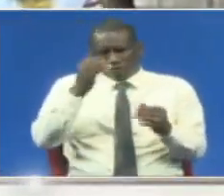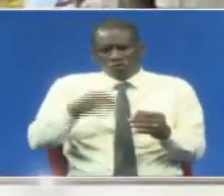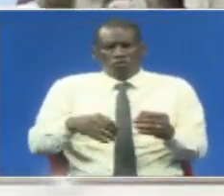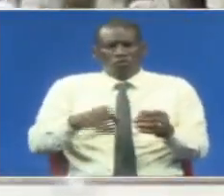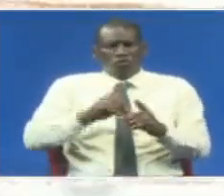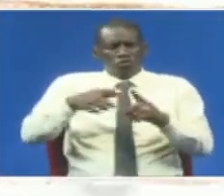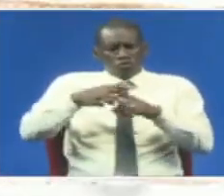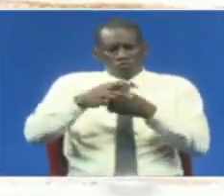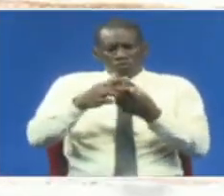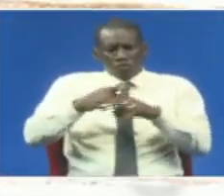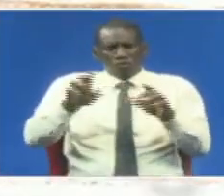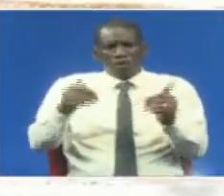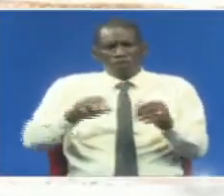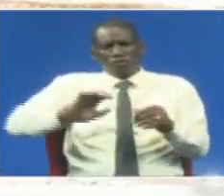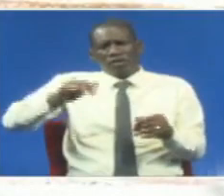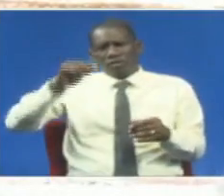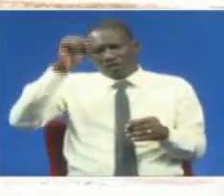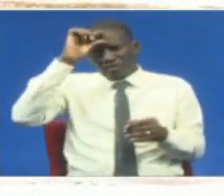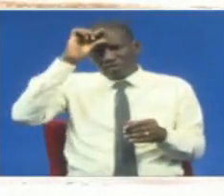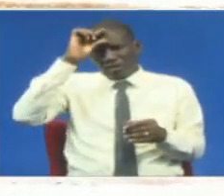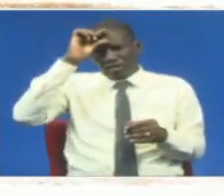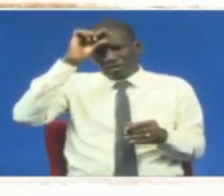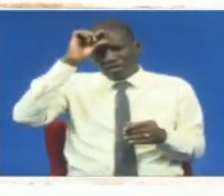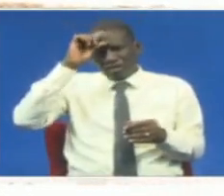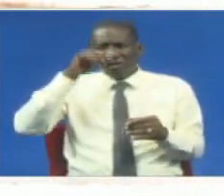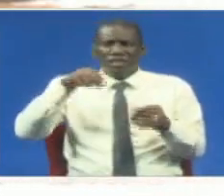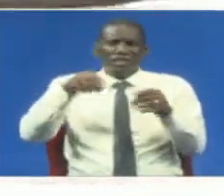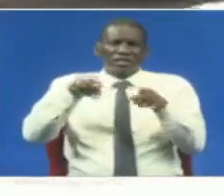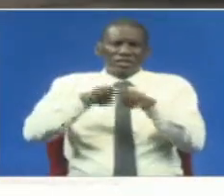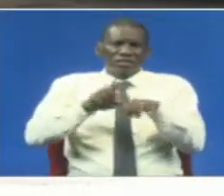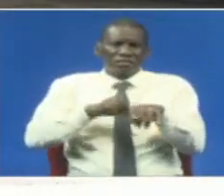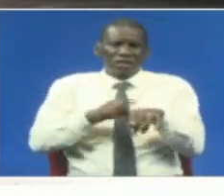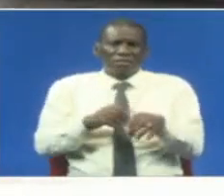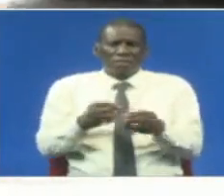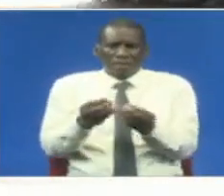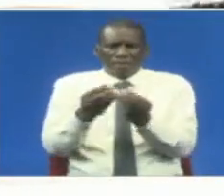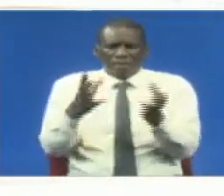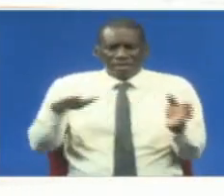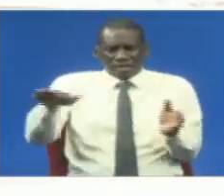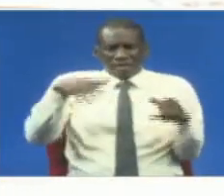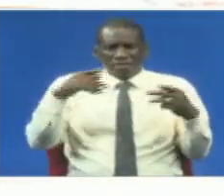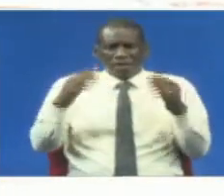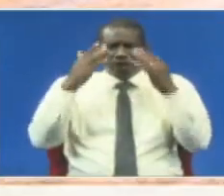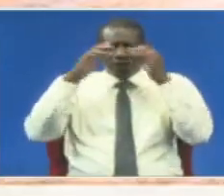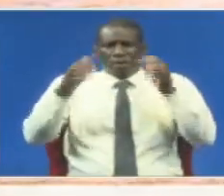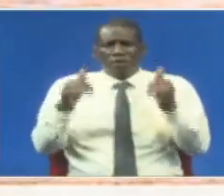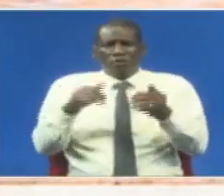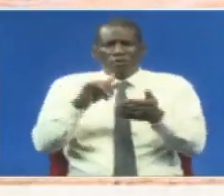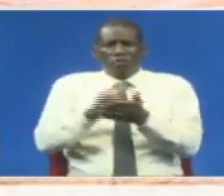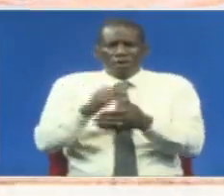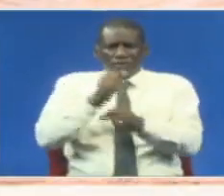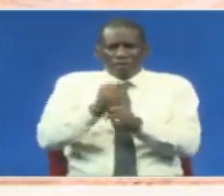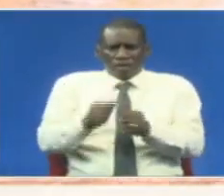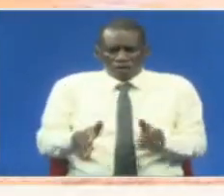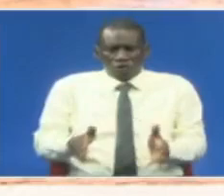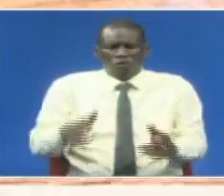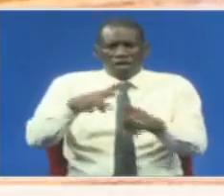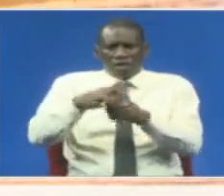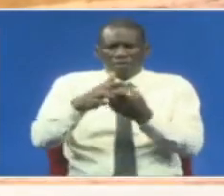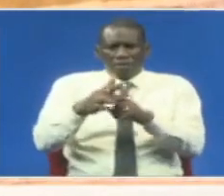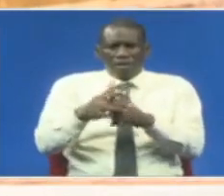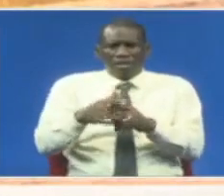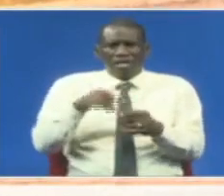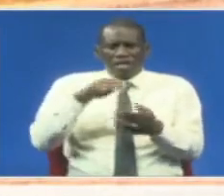practices by the county government. Even then, it would appear that most locals are unaware that roads construction and maintenance is a